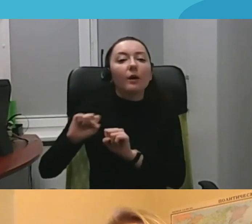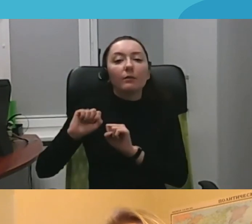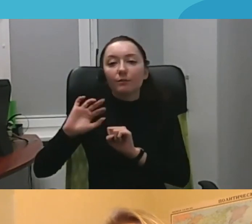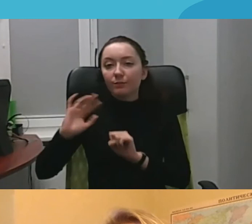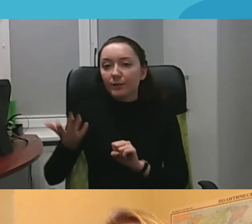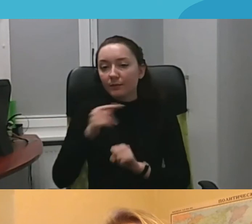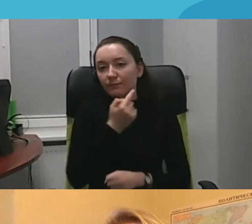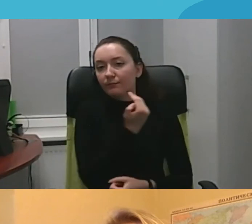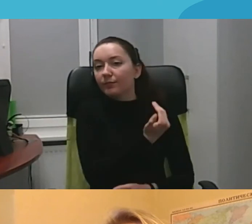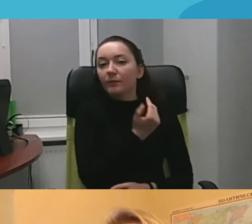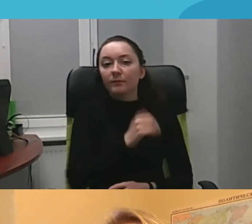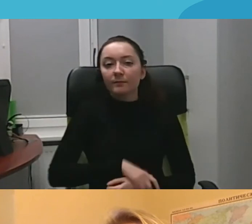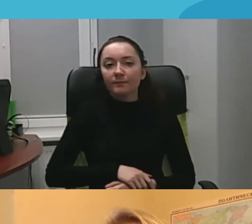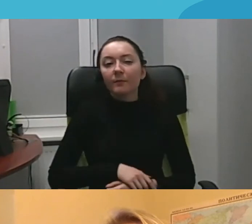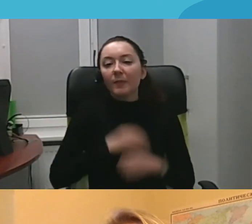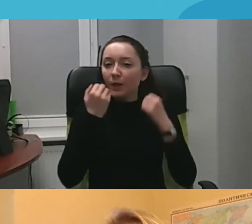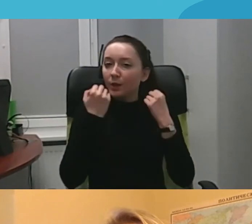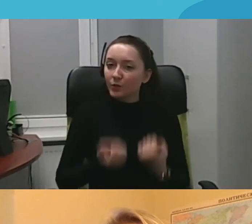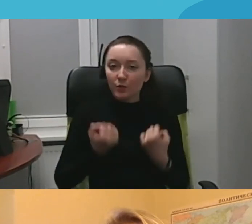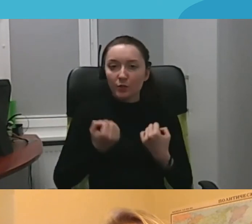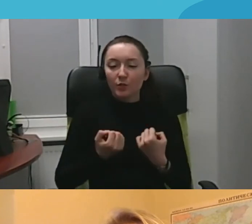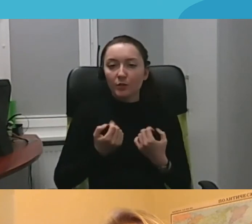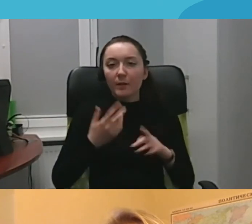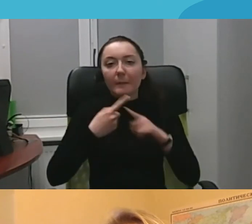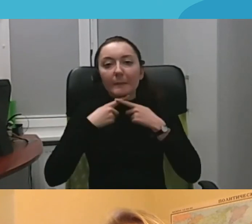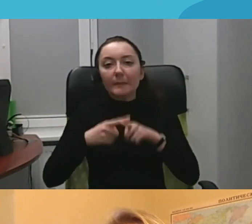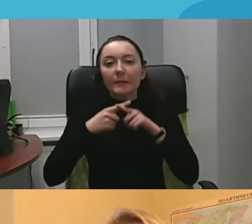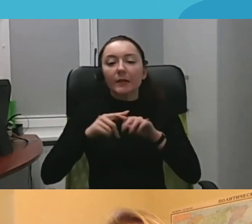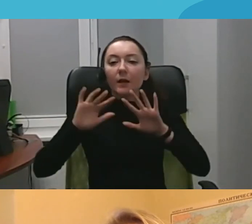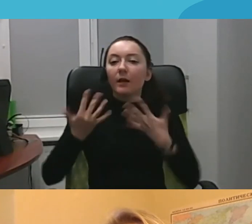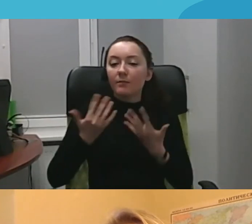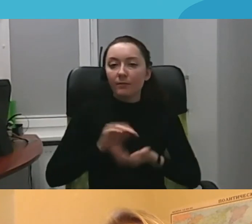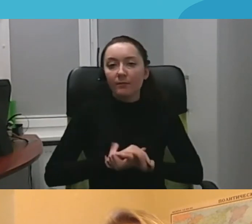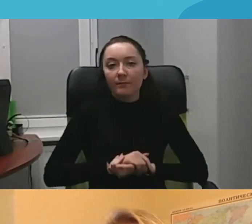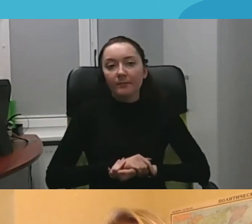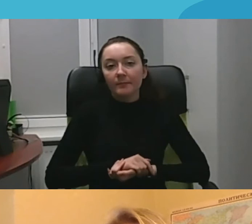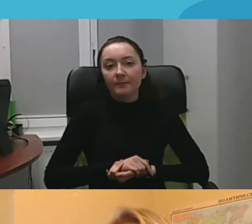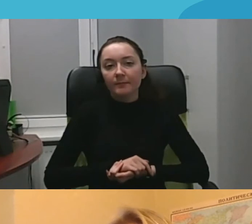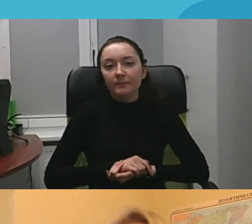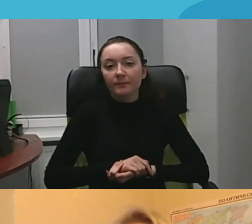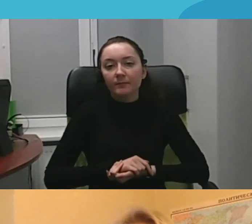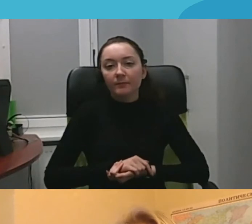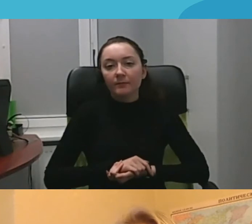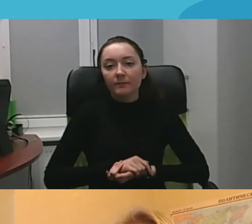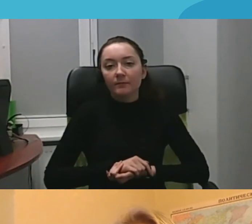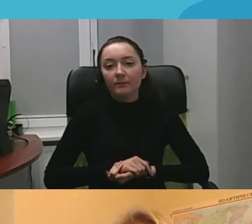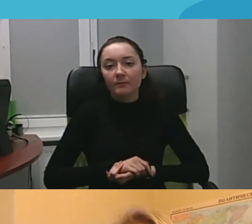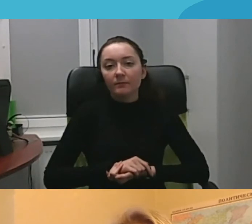difficult instrument to launch, and it's basically possible like intervention. And yet I think